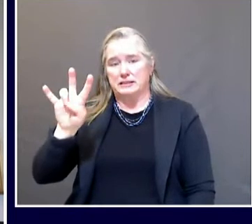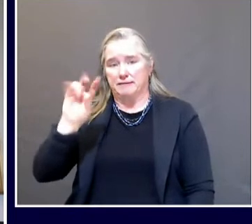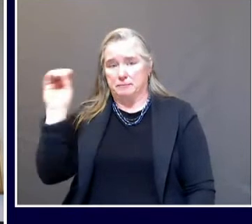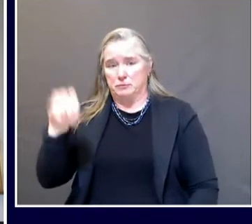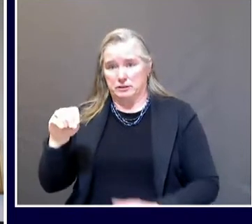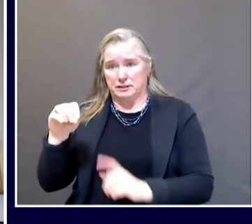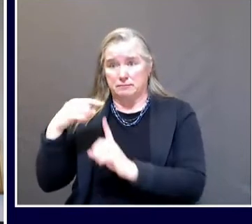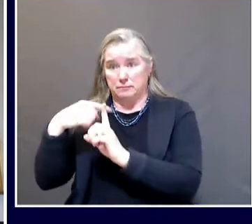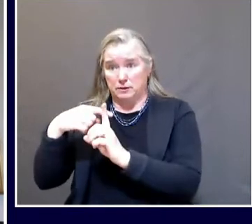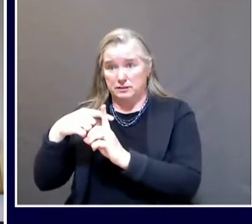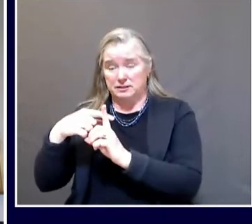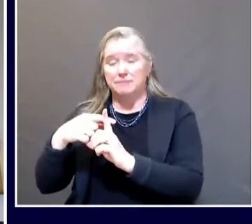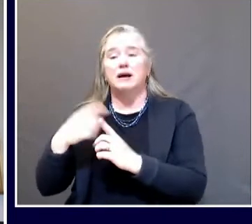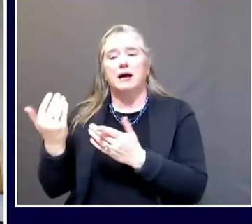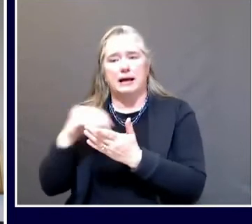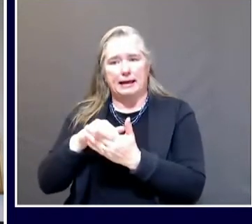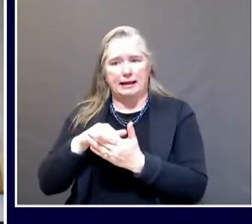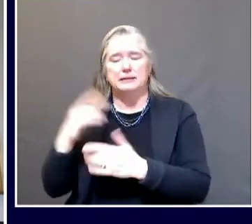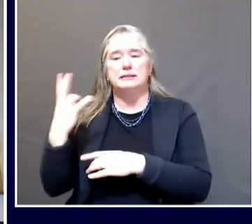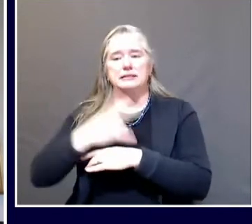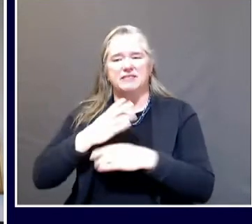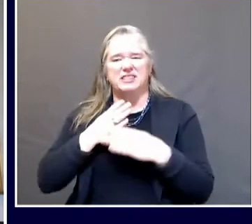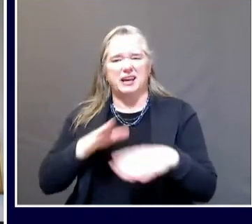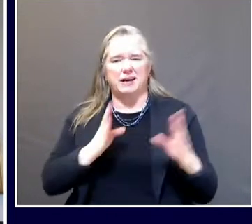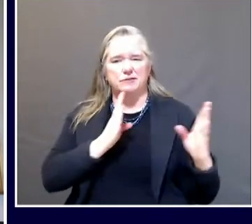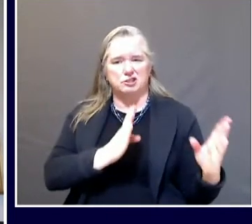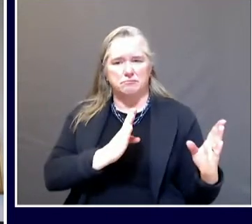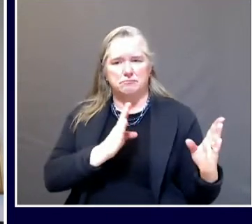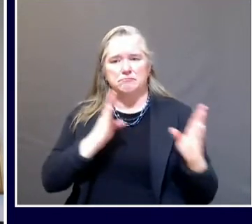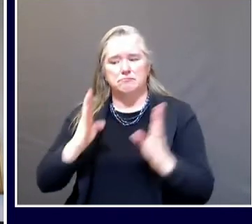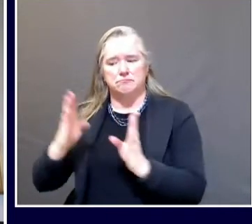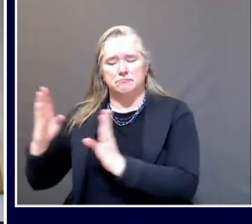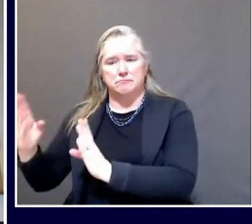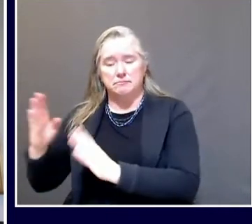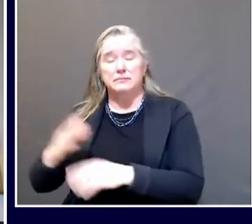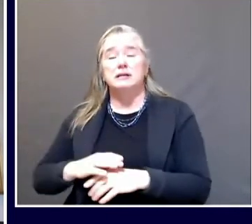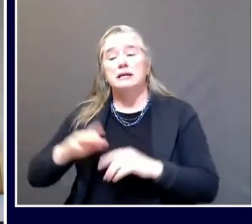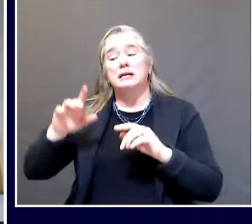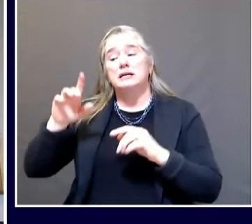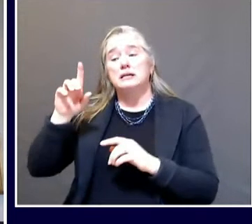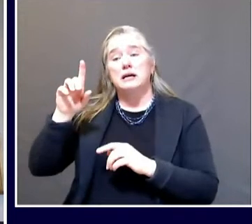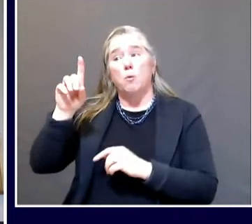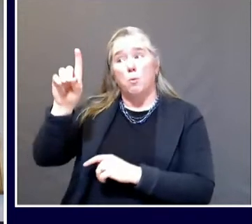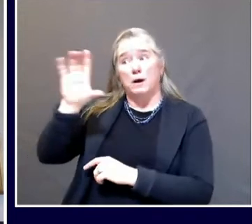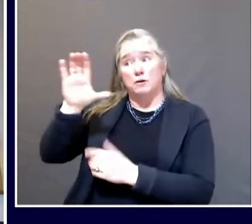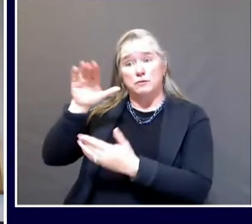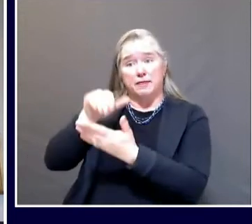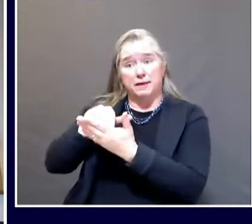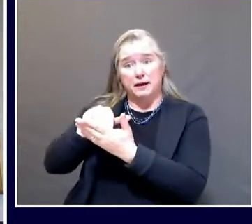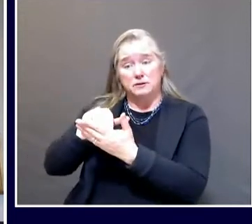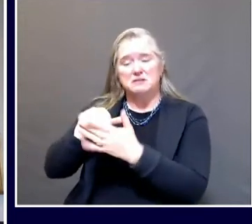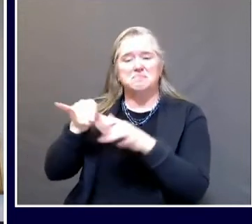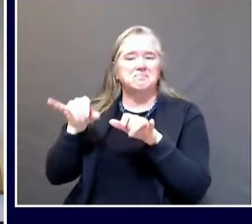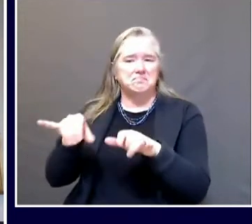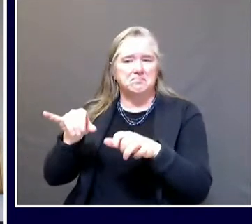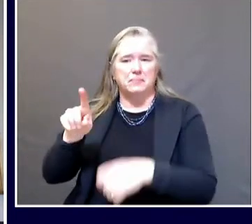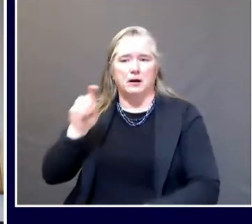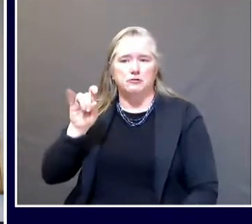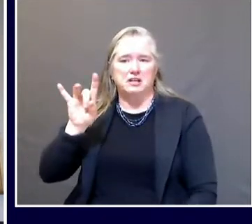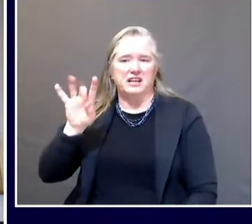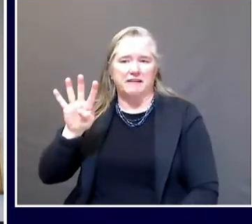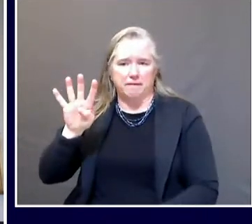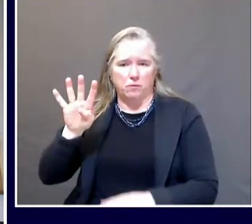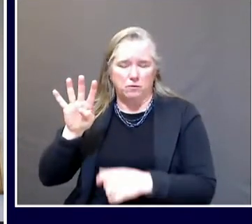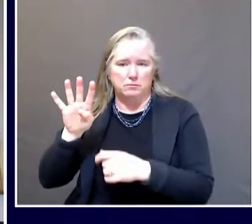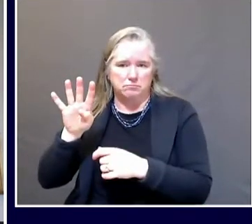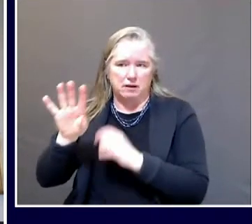7.37% on a 7-day basis, and antigen testing volume stands steady at 184 such